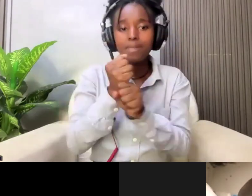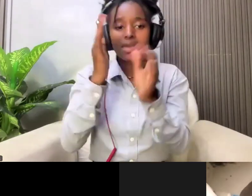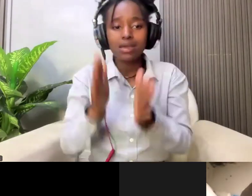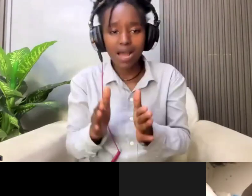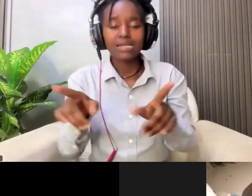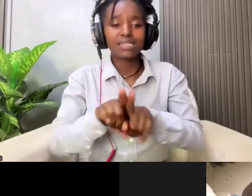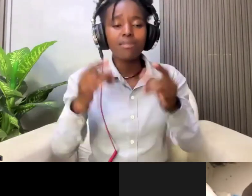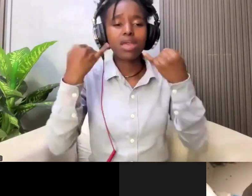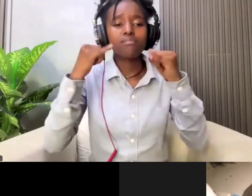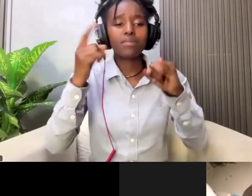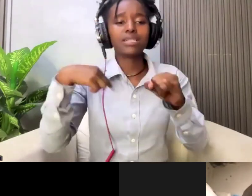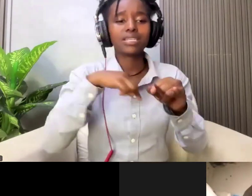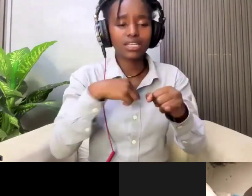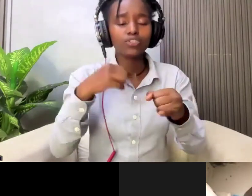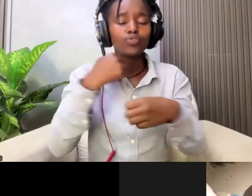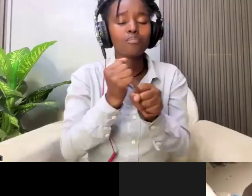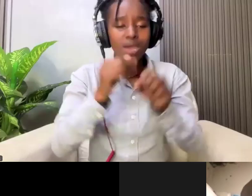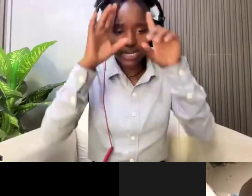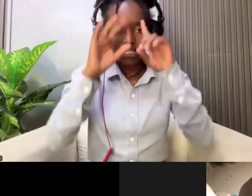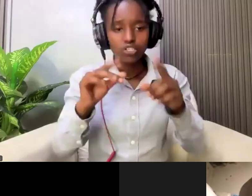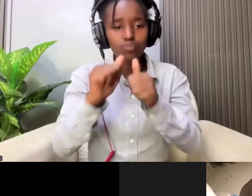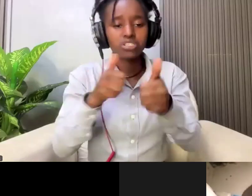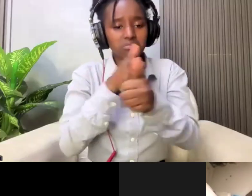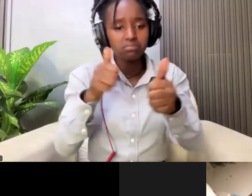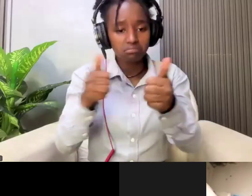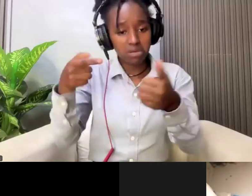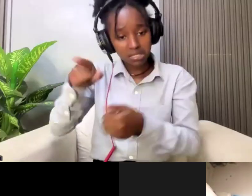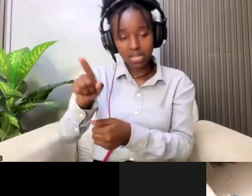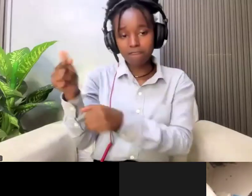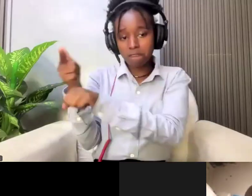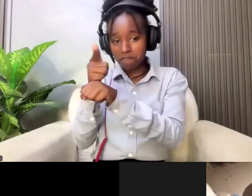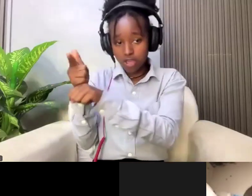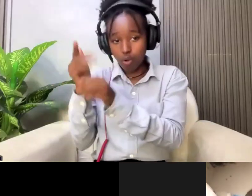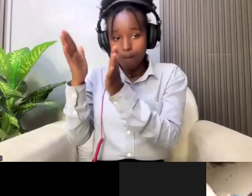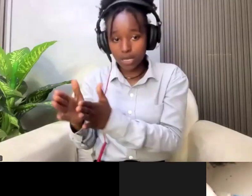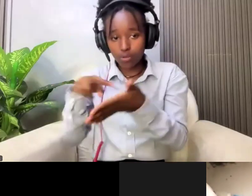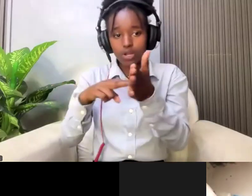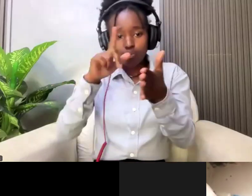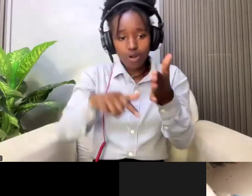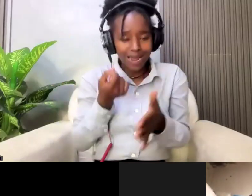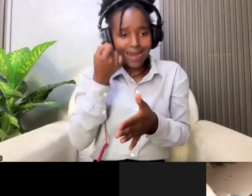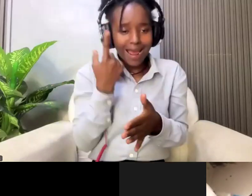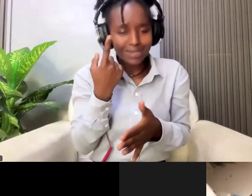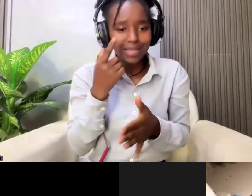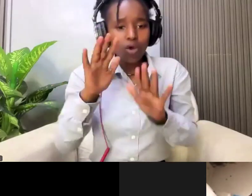make informed decisions. I'm also a journalist by profession, so I really understand those things. That's why I'm saying